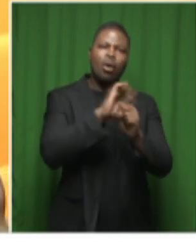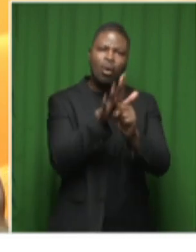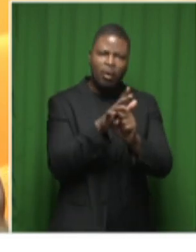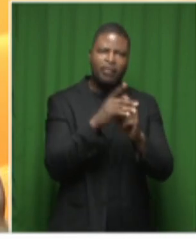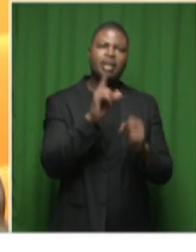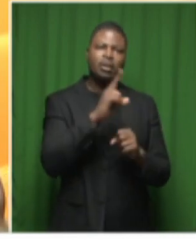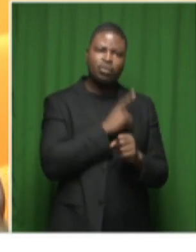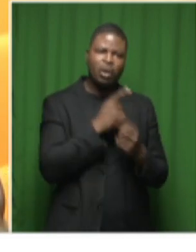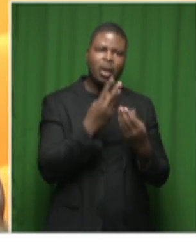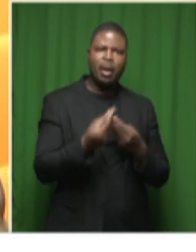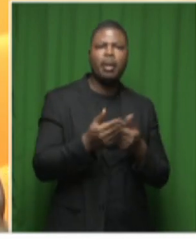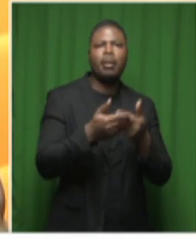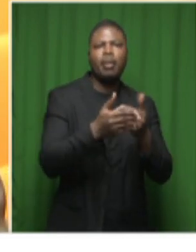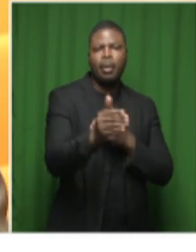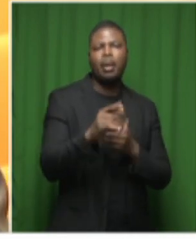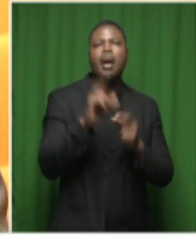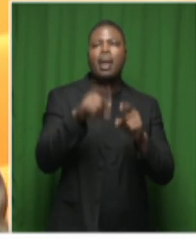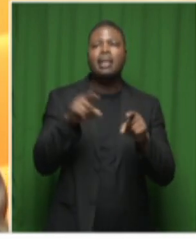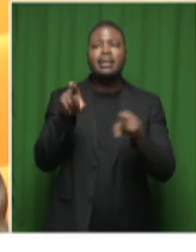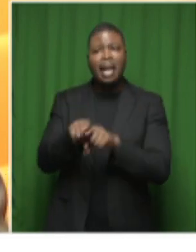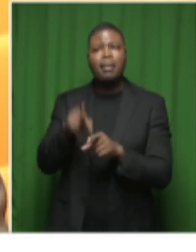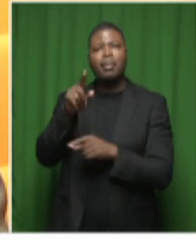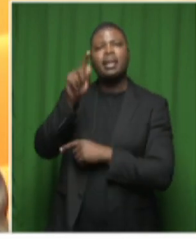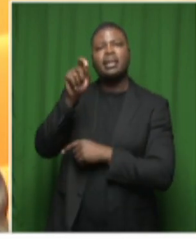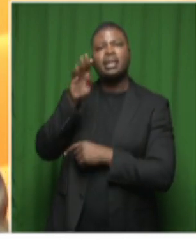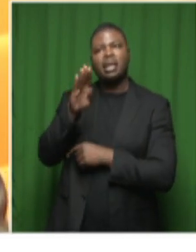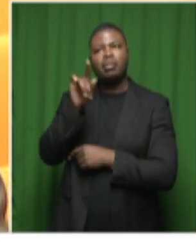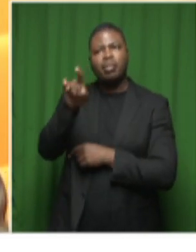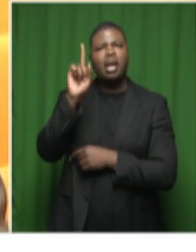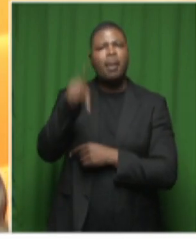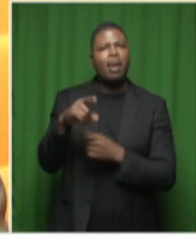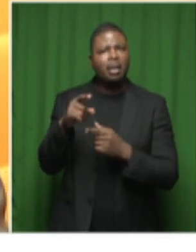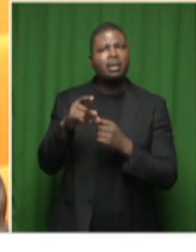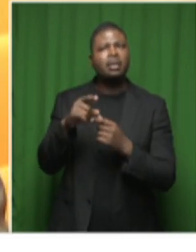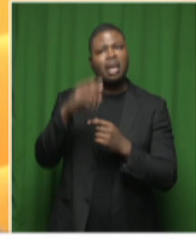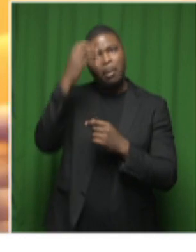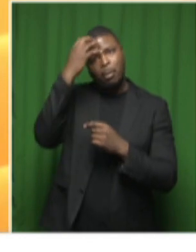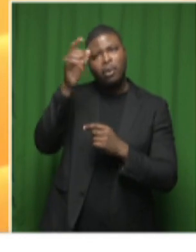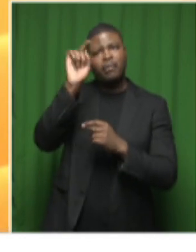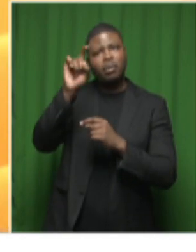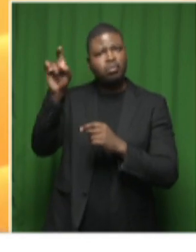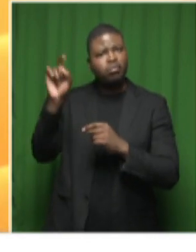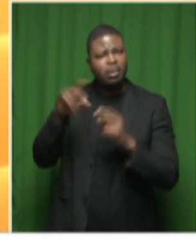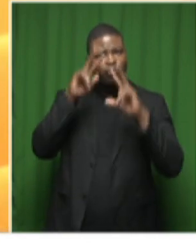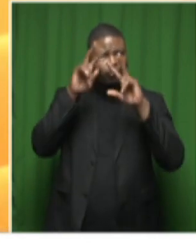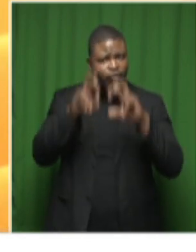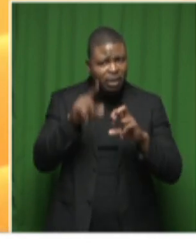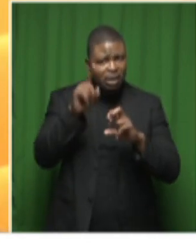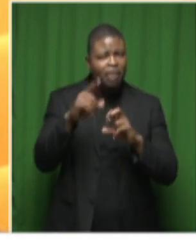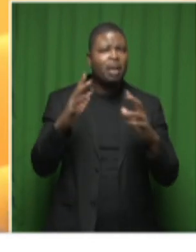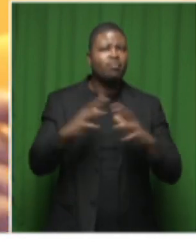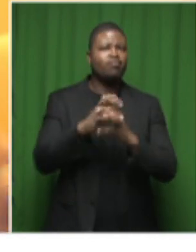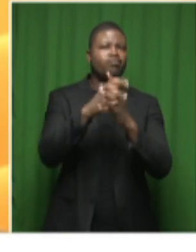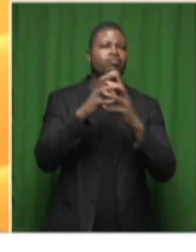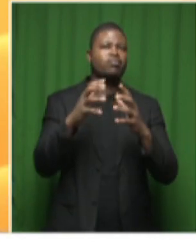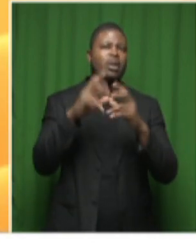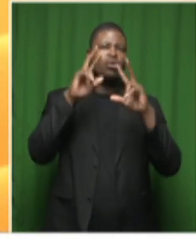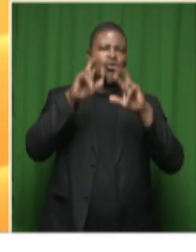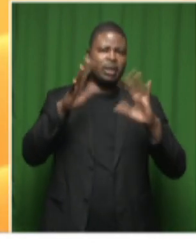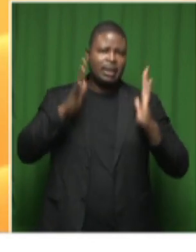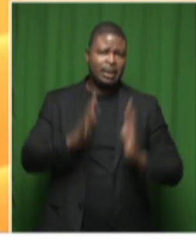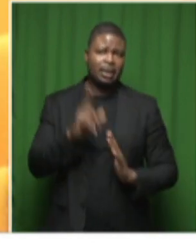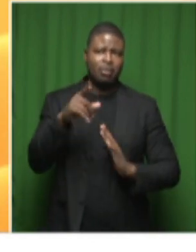the same in tuberculosis. So hopefully we've learned some things. I still think the big thing is the money. TB